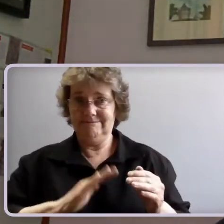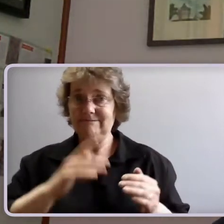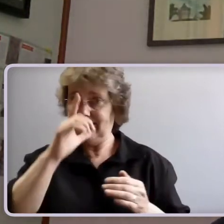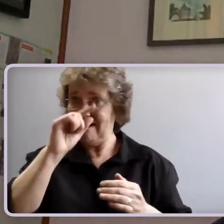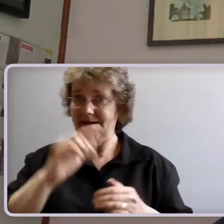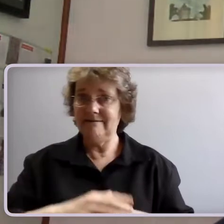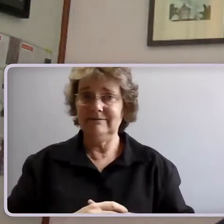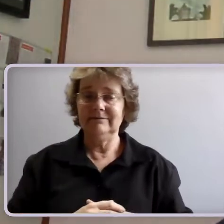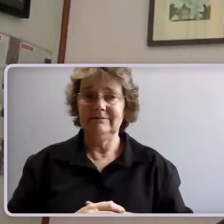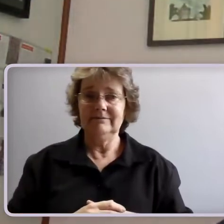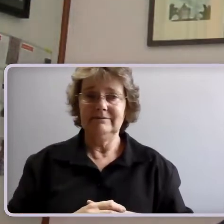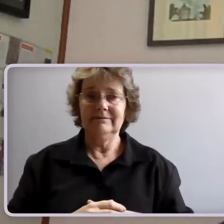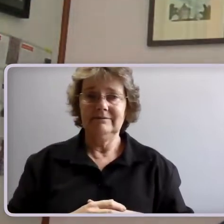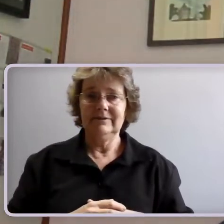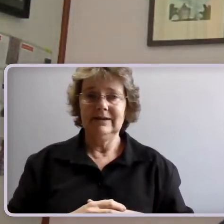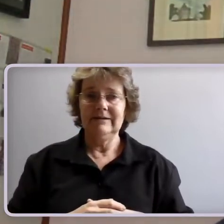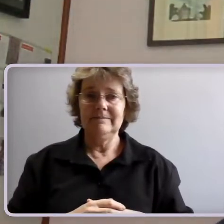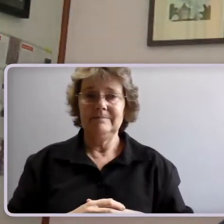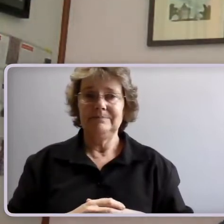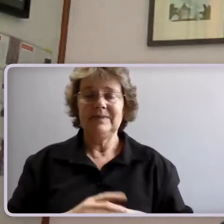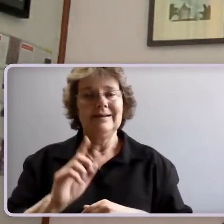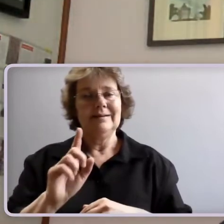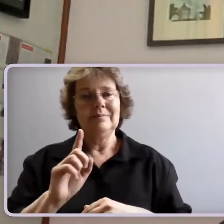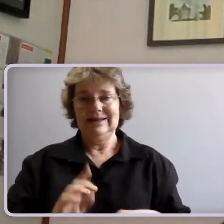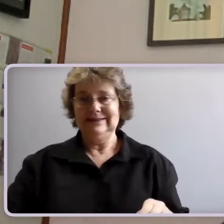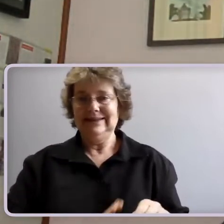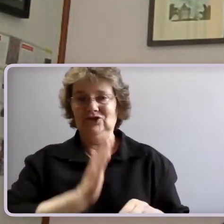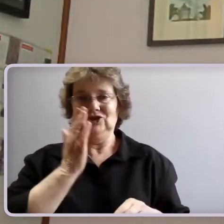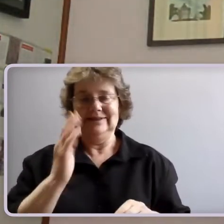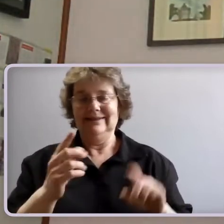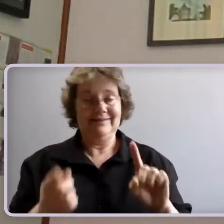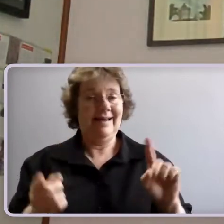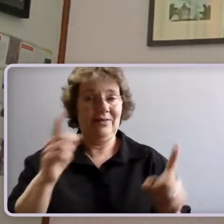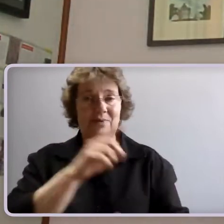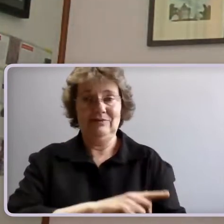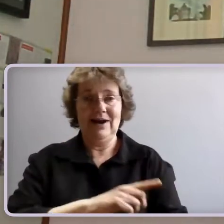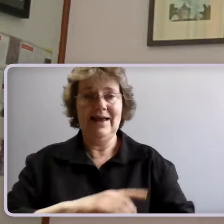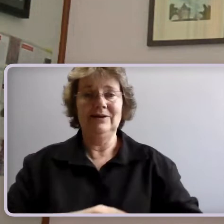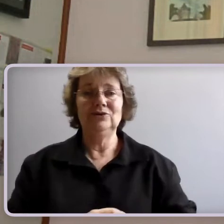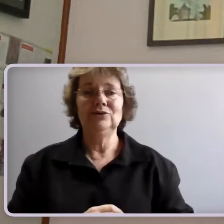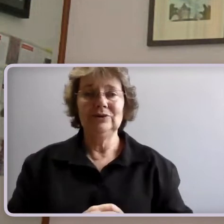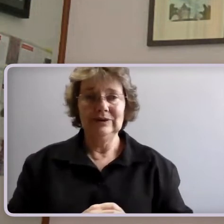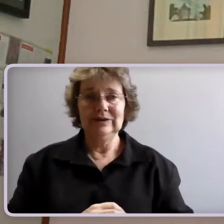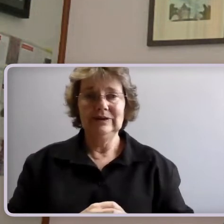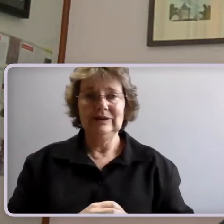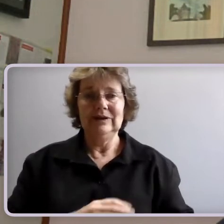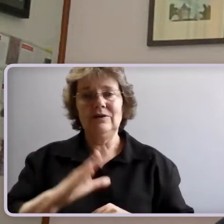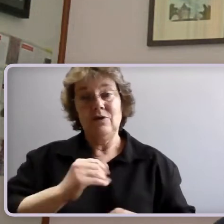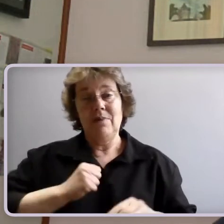But it is interesting that on the flip side, from my learning within the community,